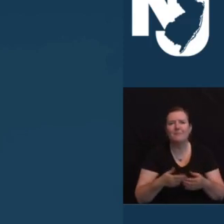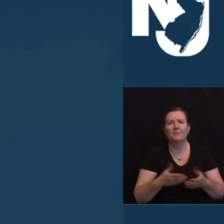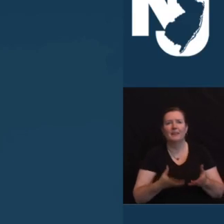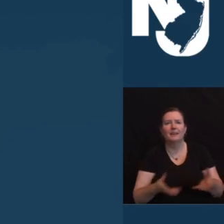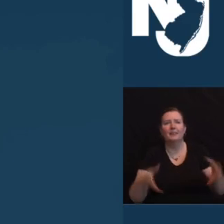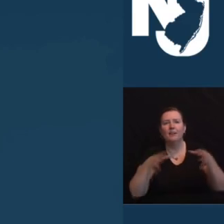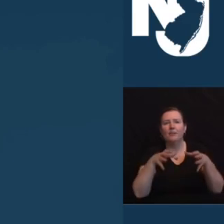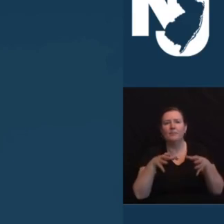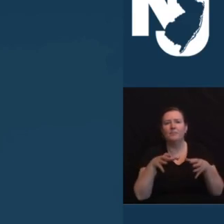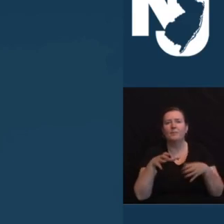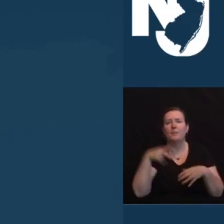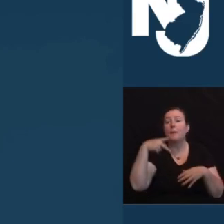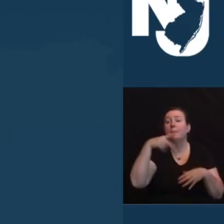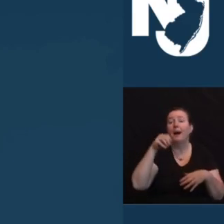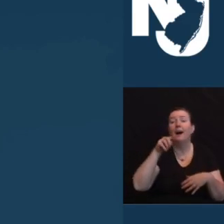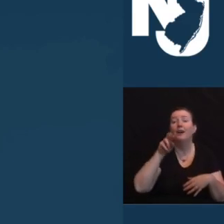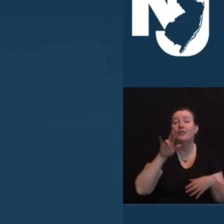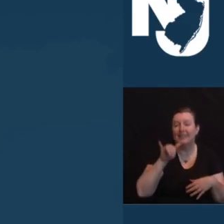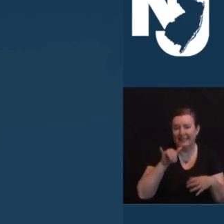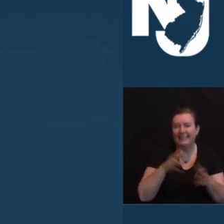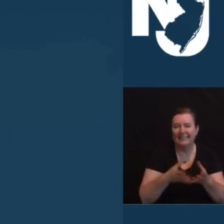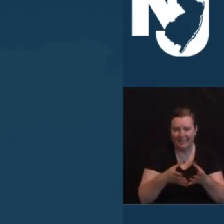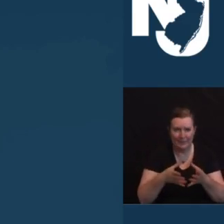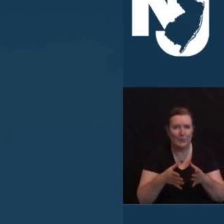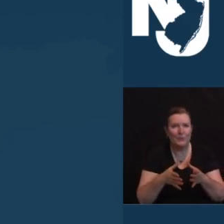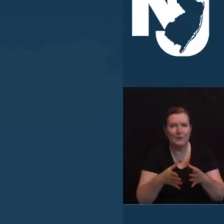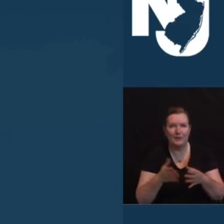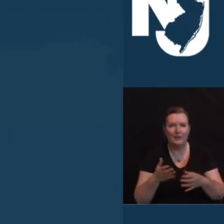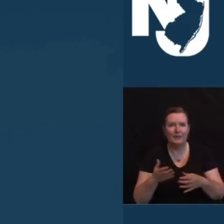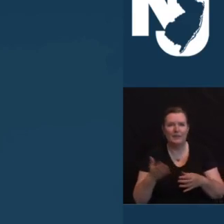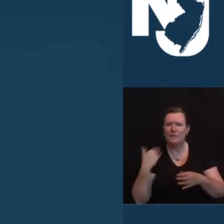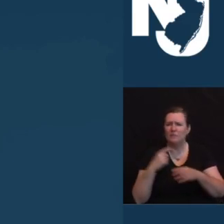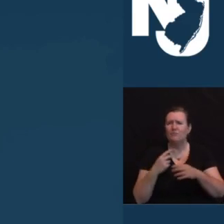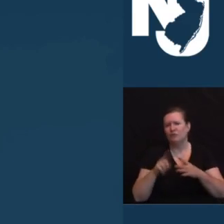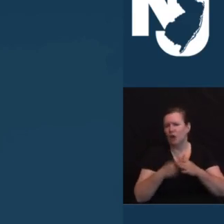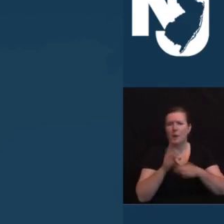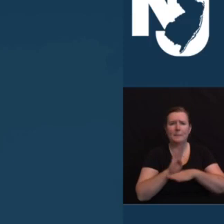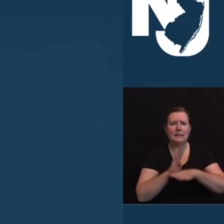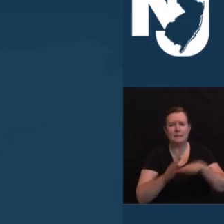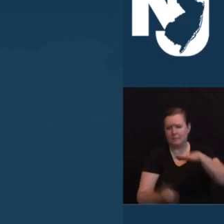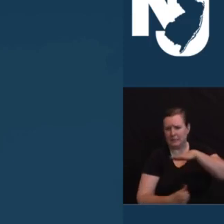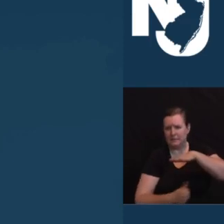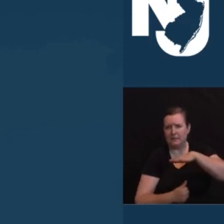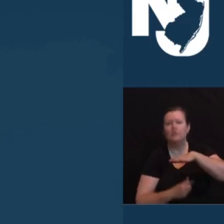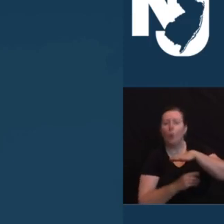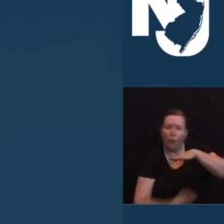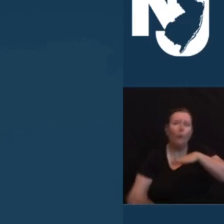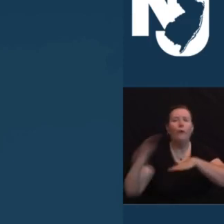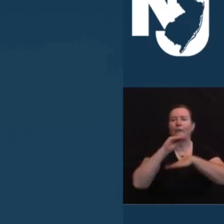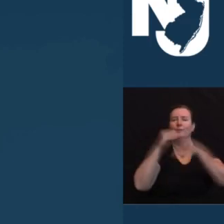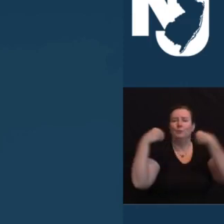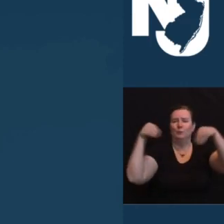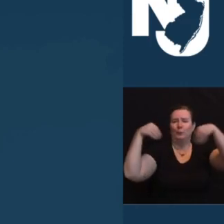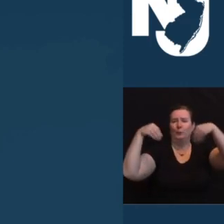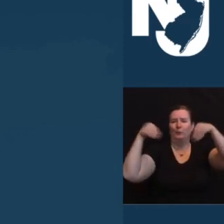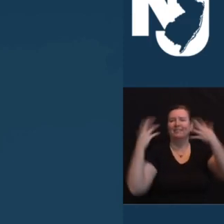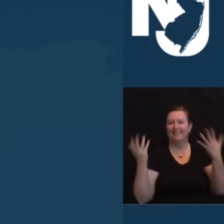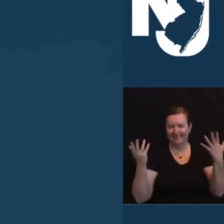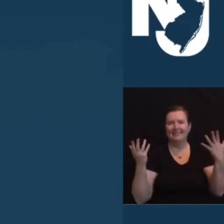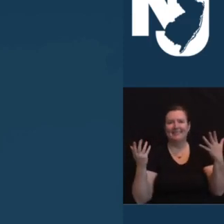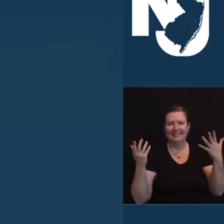Pottery, that would grow from being housed in the basement of a friend to a storefront in Montclair's South End Business District that would serve as